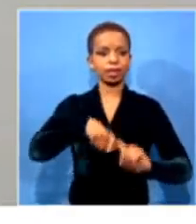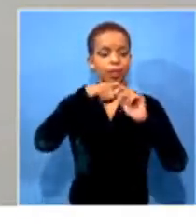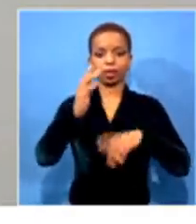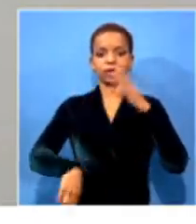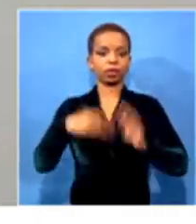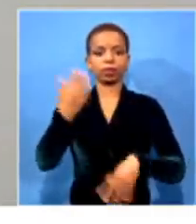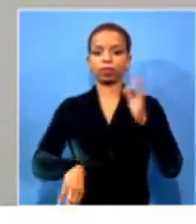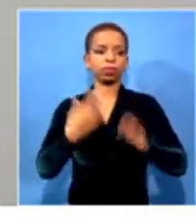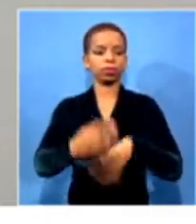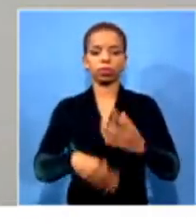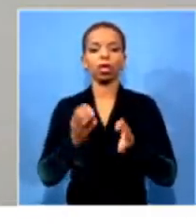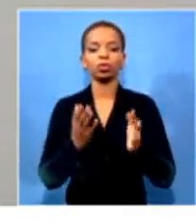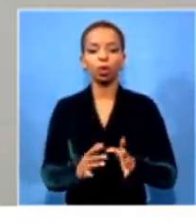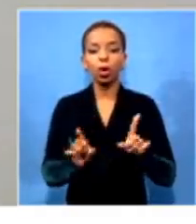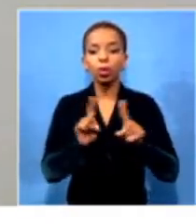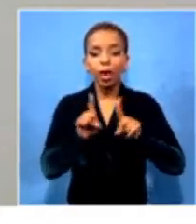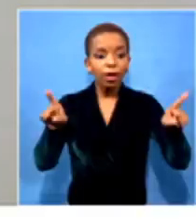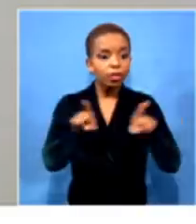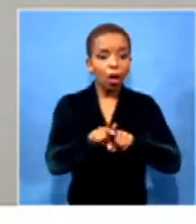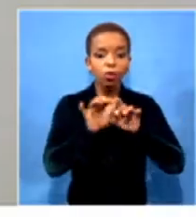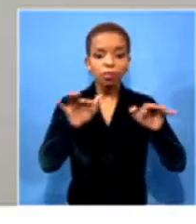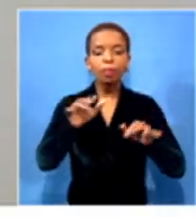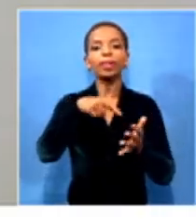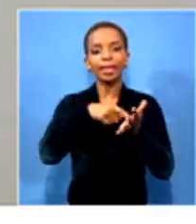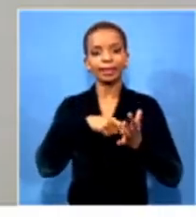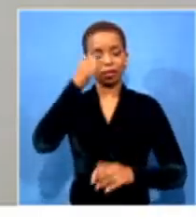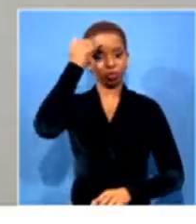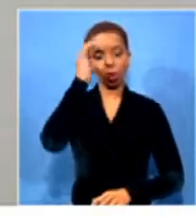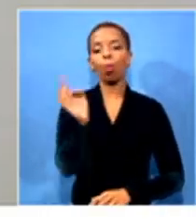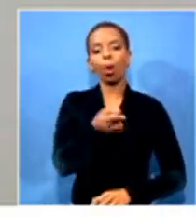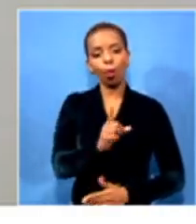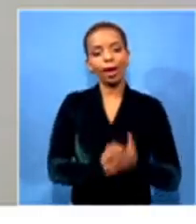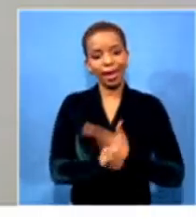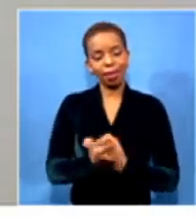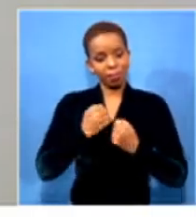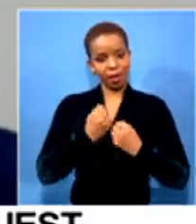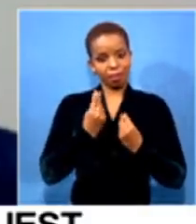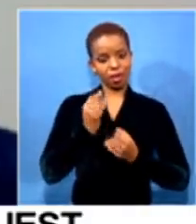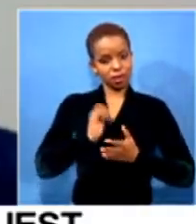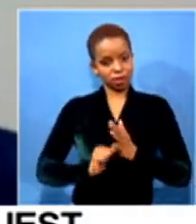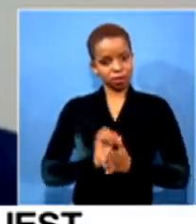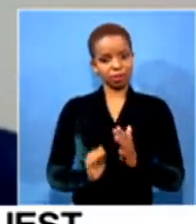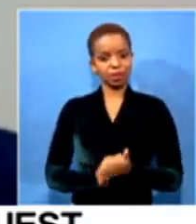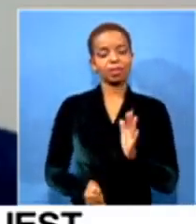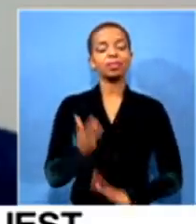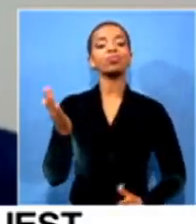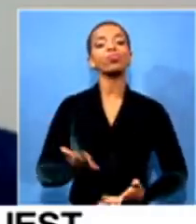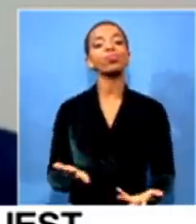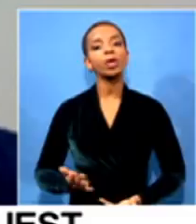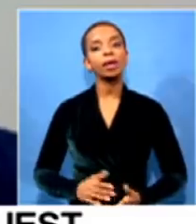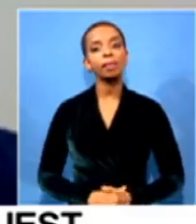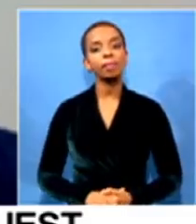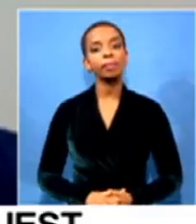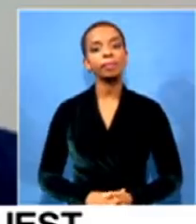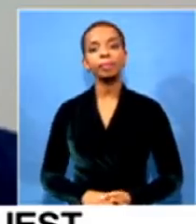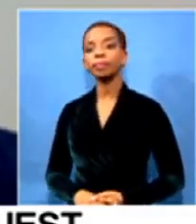those individuals deserve to at least know what was really happening with their money. When it comes to SAA and SA Express, we've